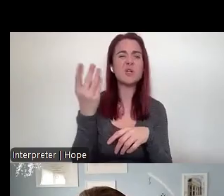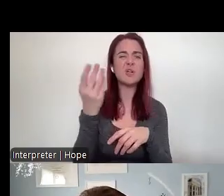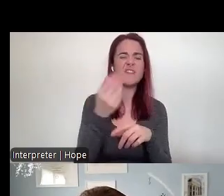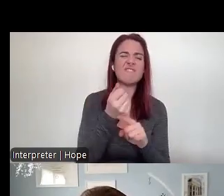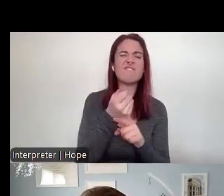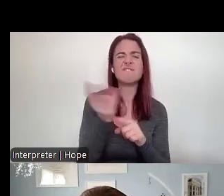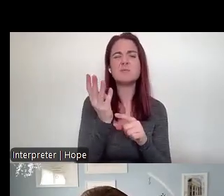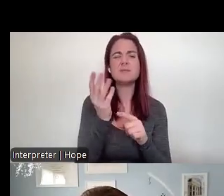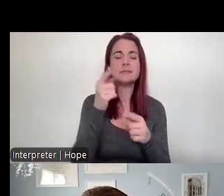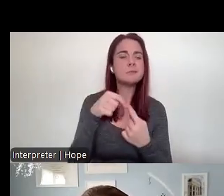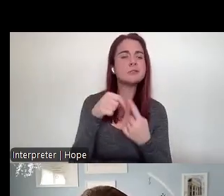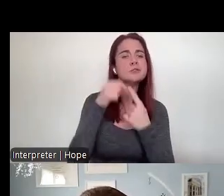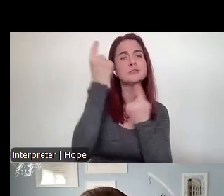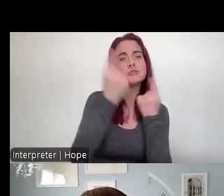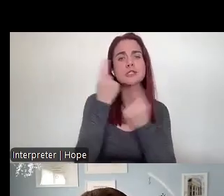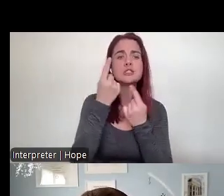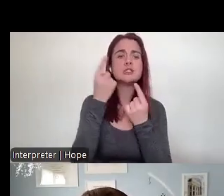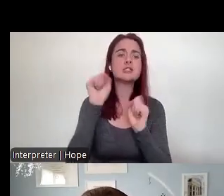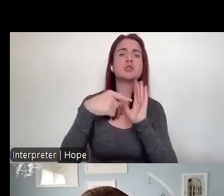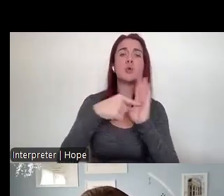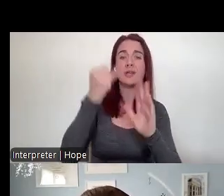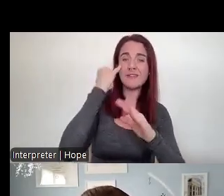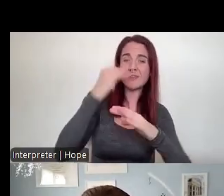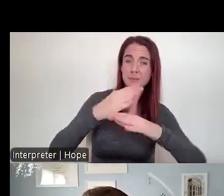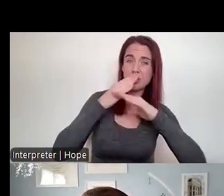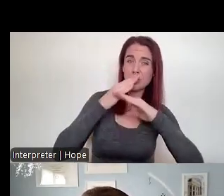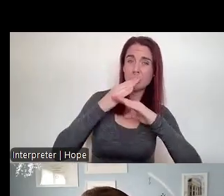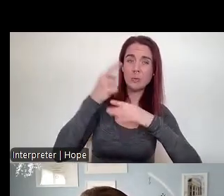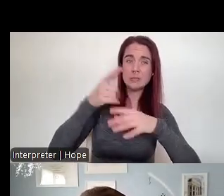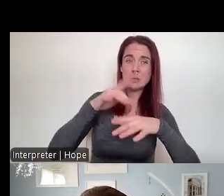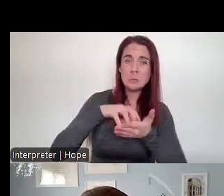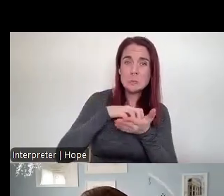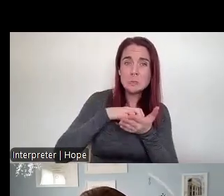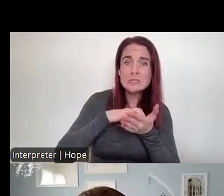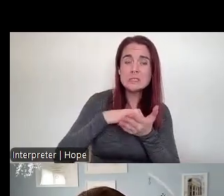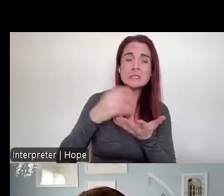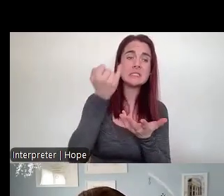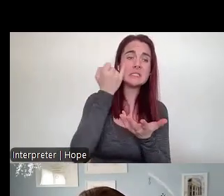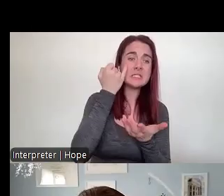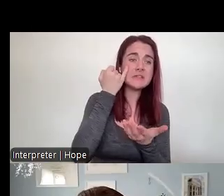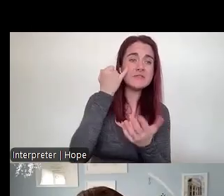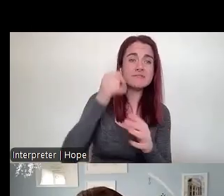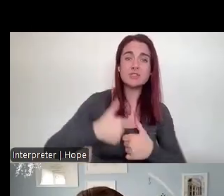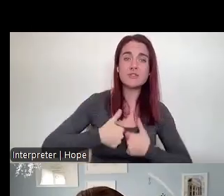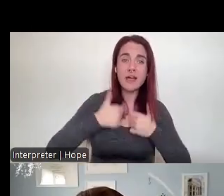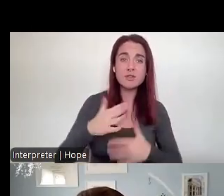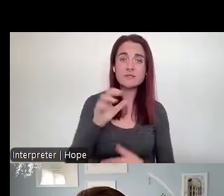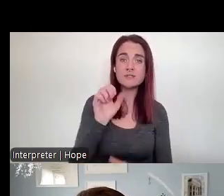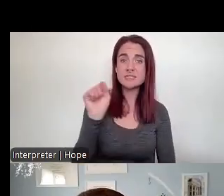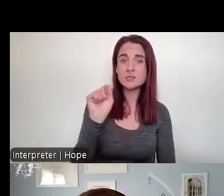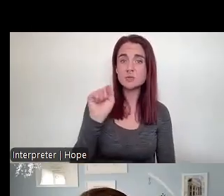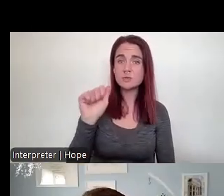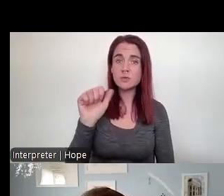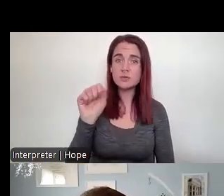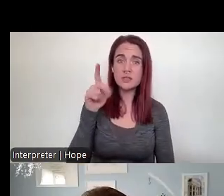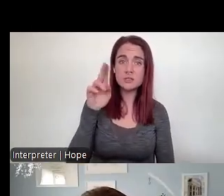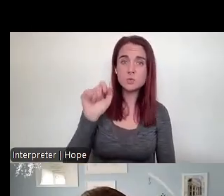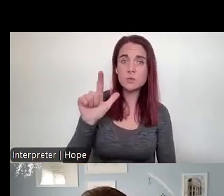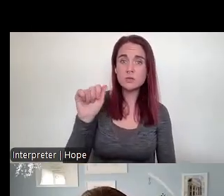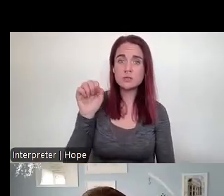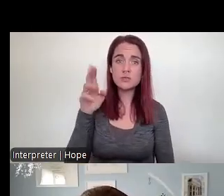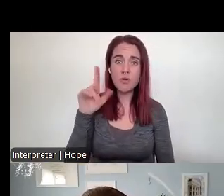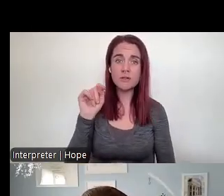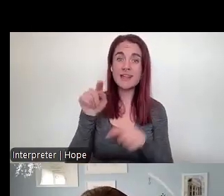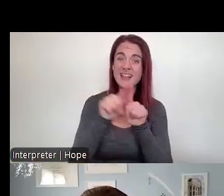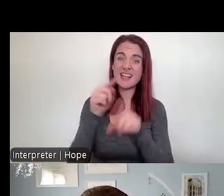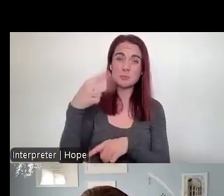considerations that you can see for those in an immunocompromised state, for those who are victims or survivors of sexual assault, and the HPV